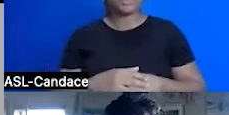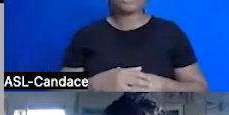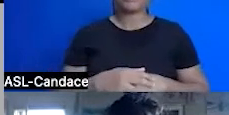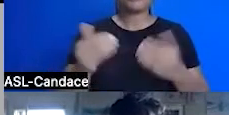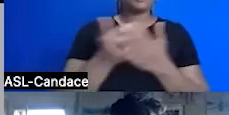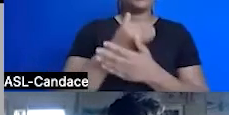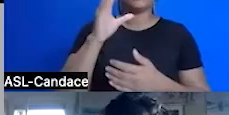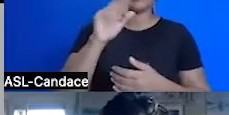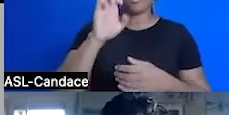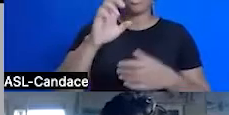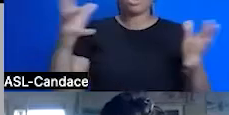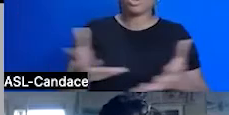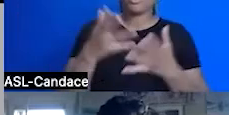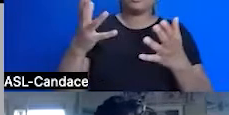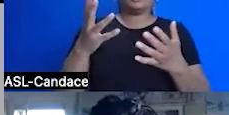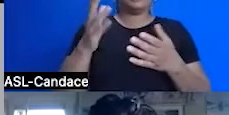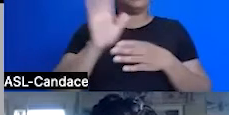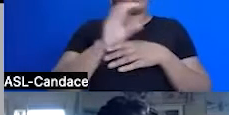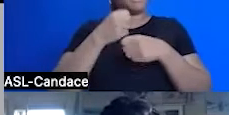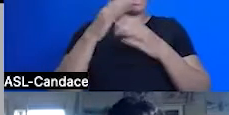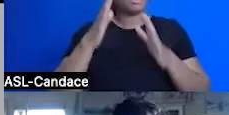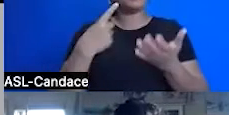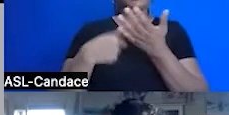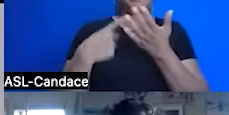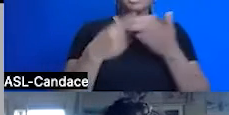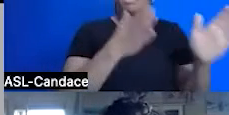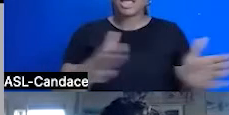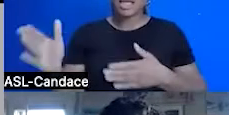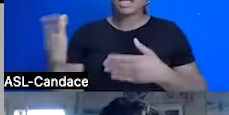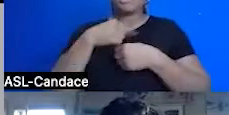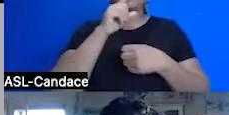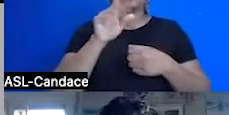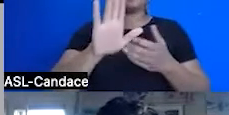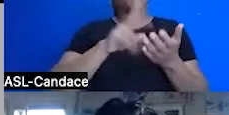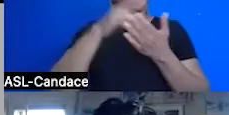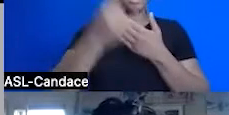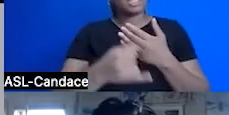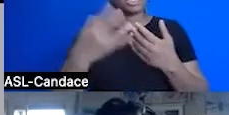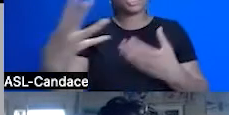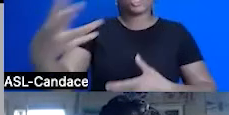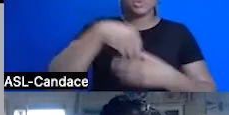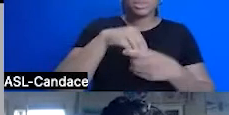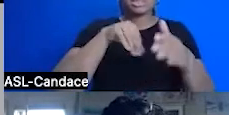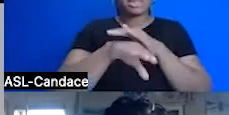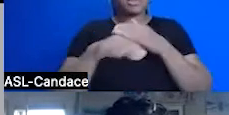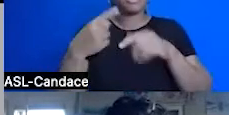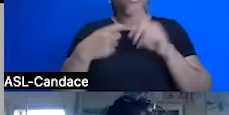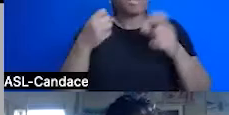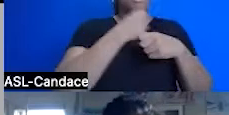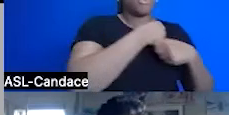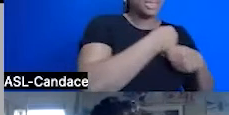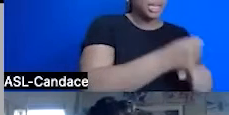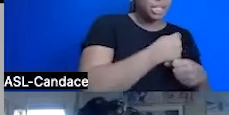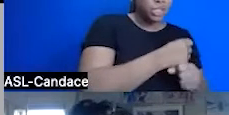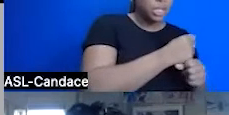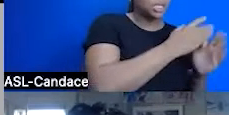core encourages filmmakers to discuss their plans to ensure their project is inclusive and accessible from production